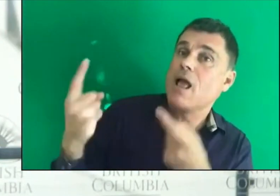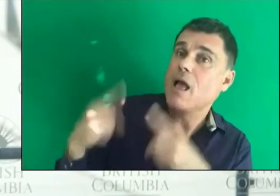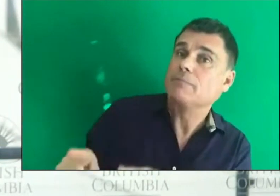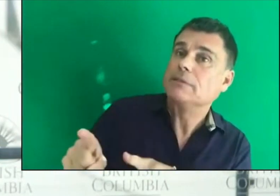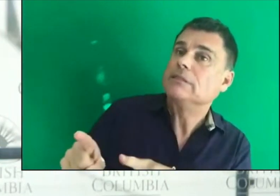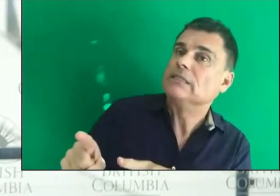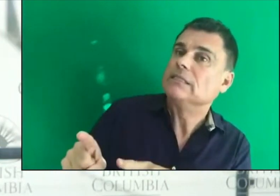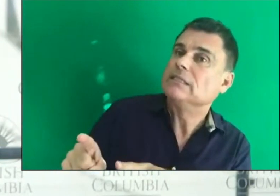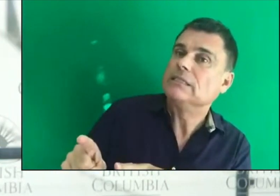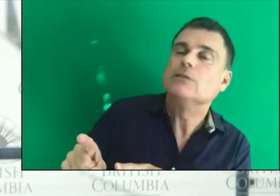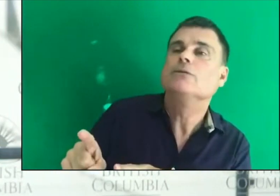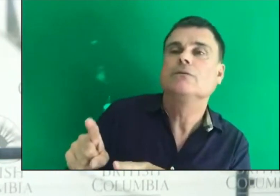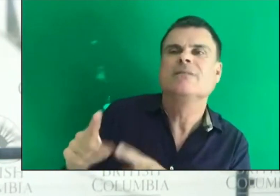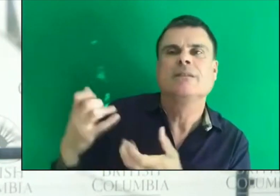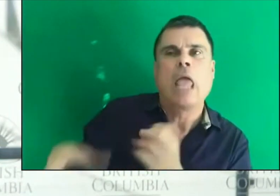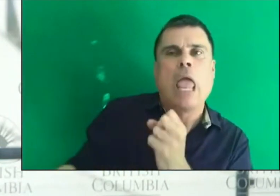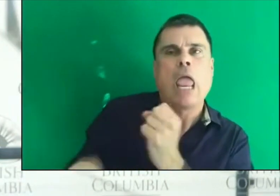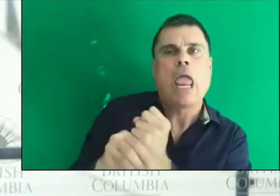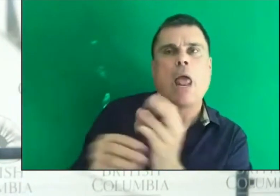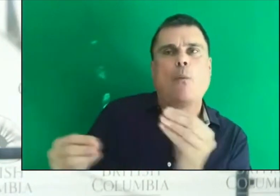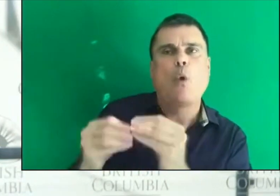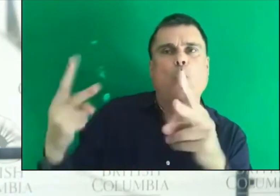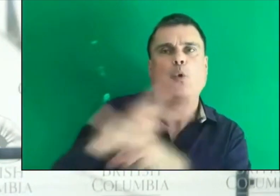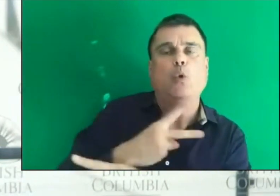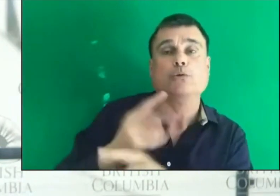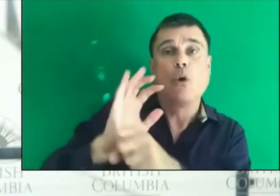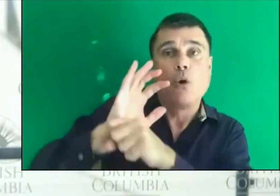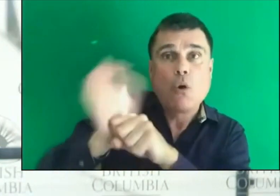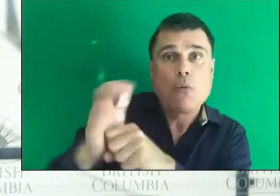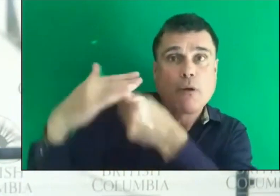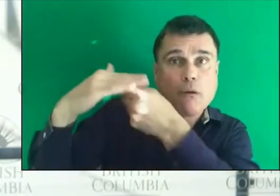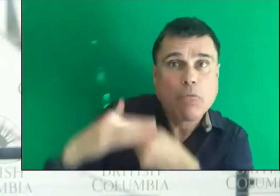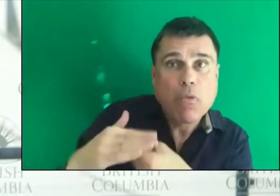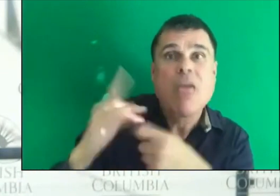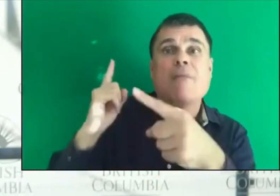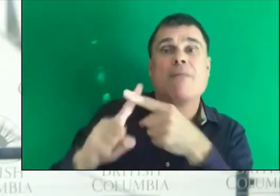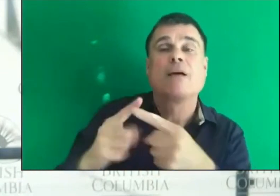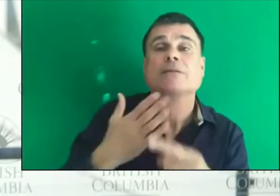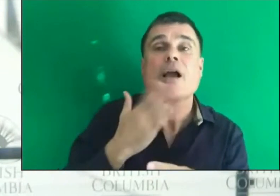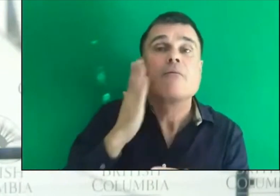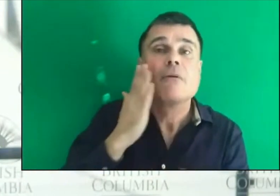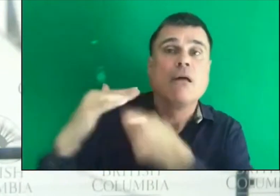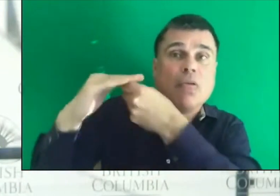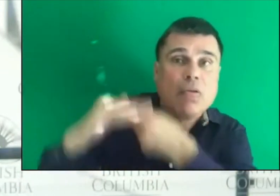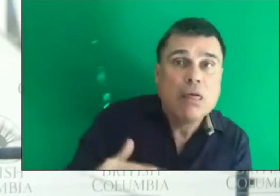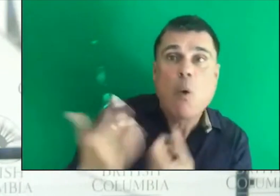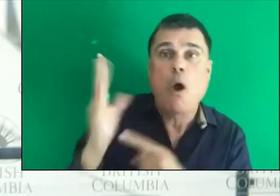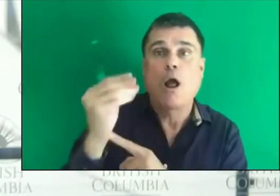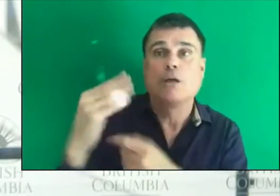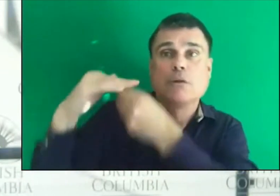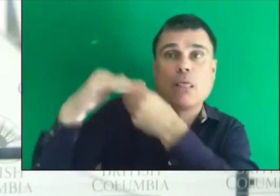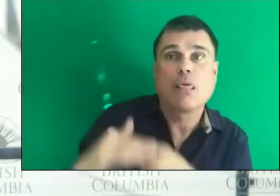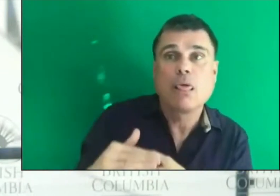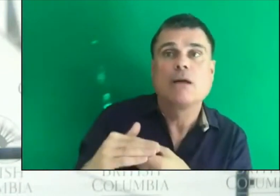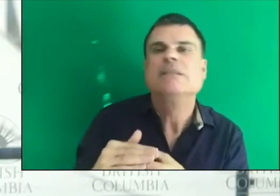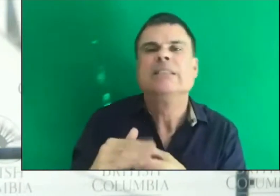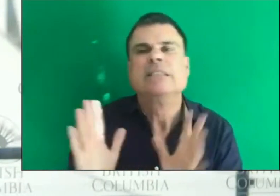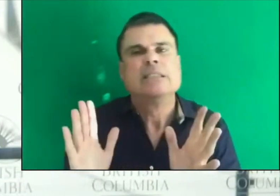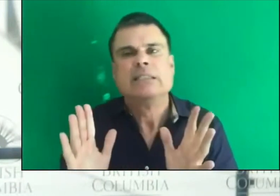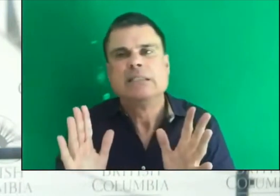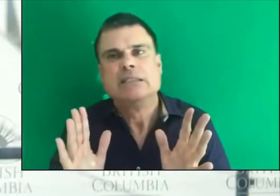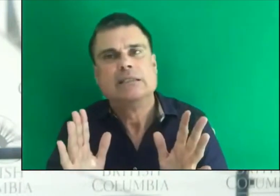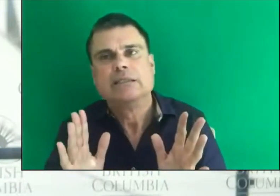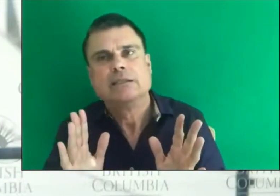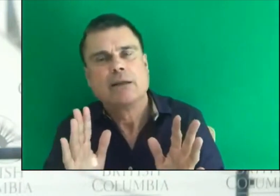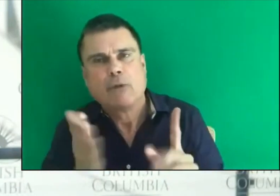you, it's a stressful thing for people to either find out that they have this disease or that they've been exposed to it. There are many,